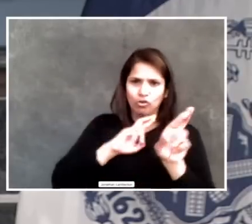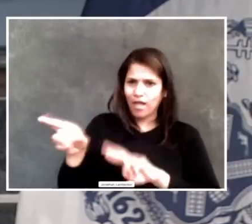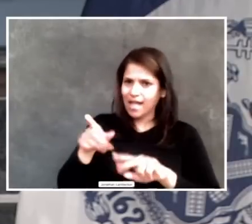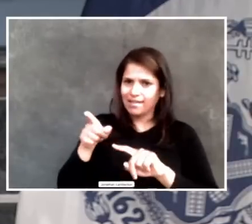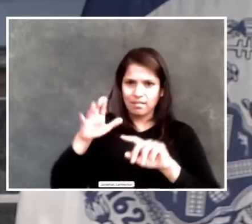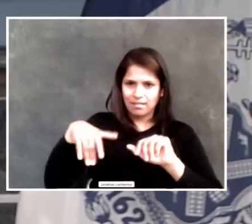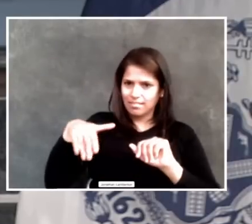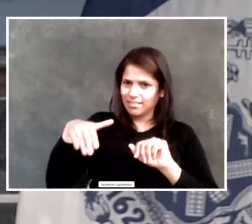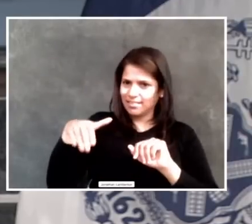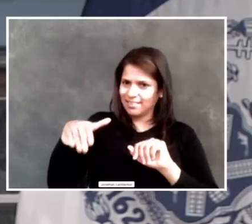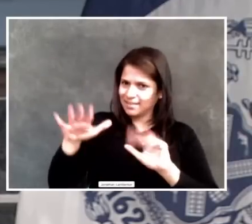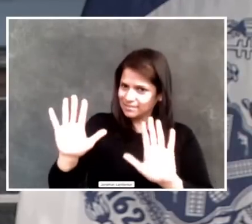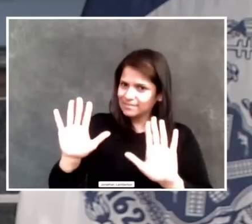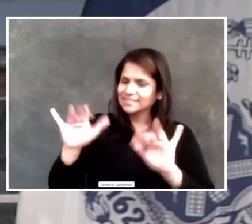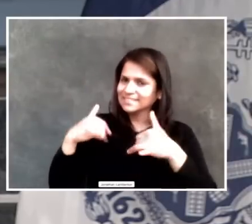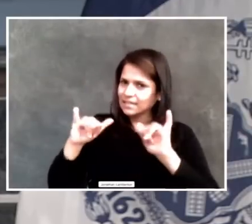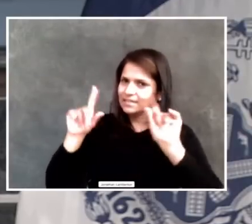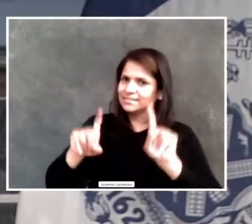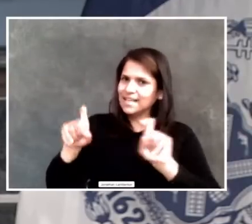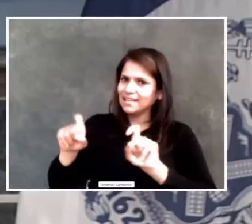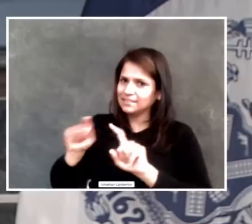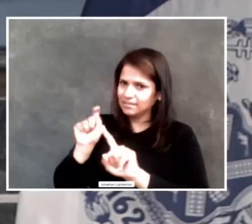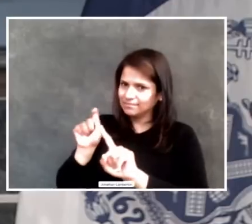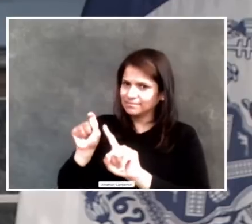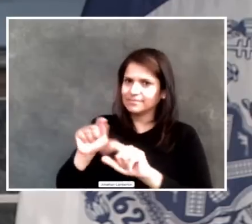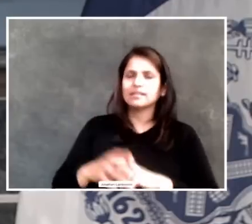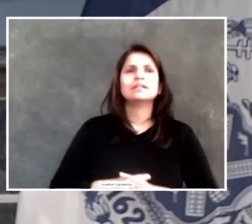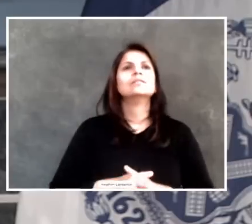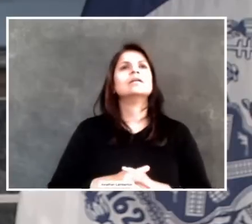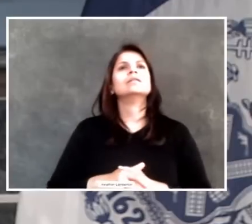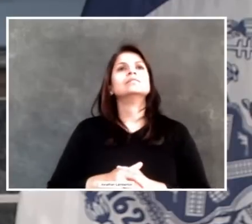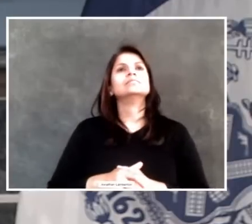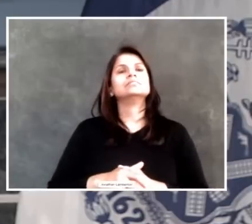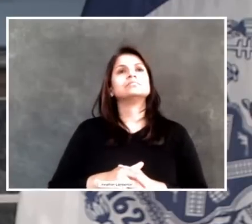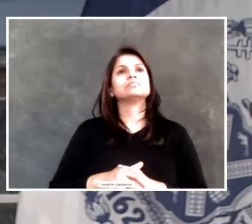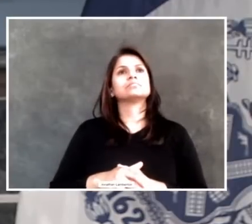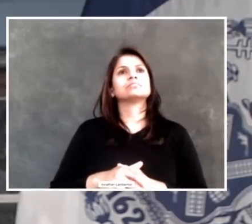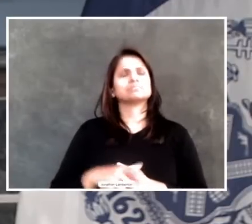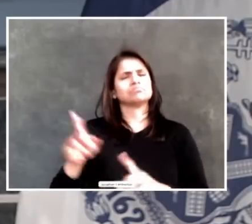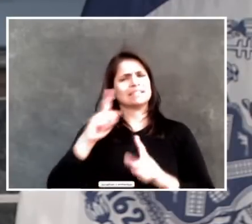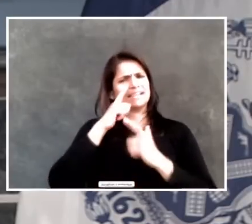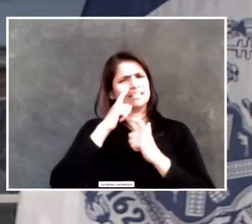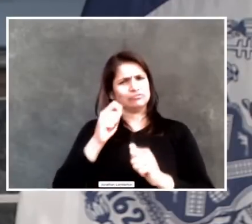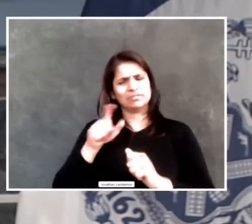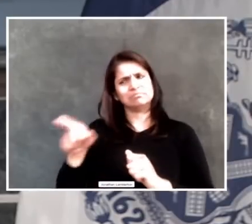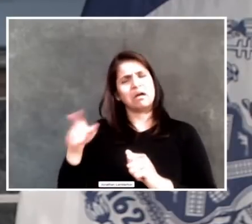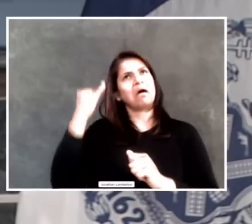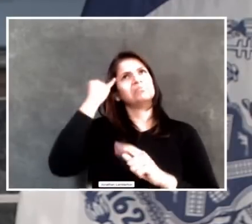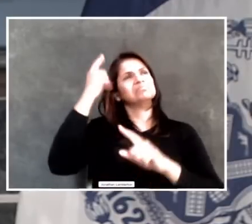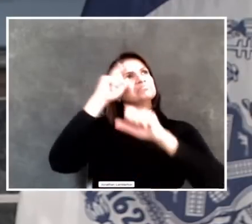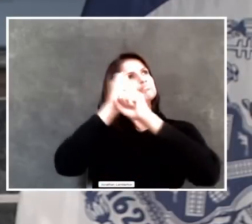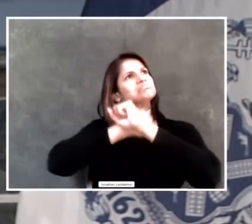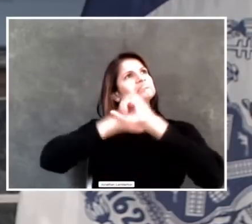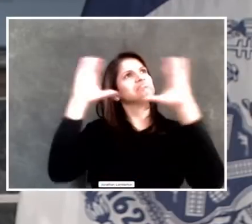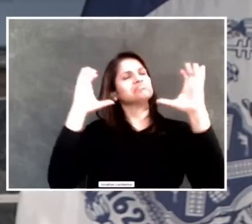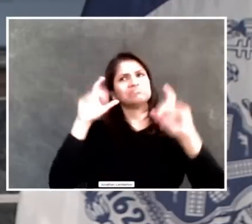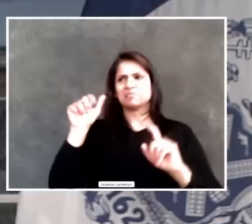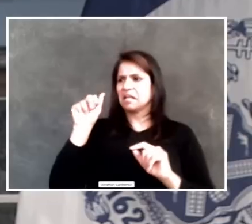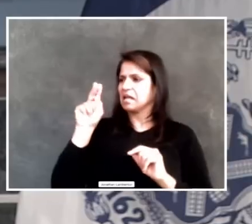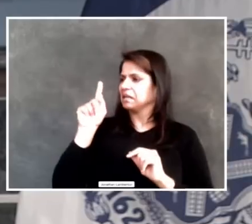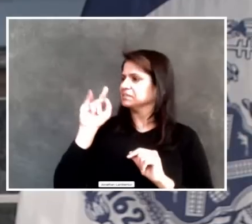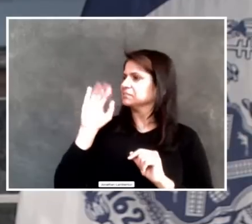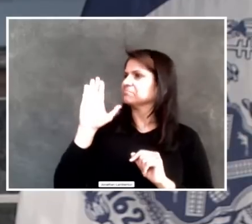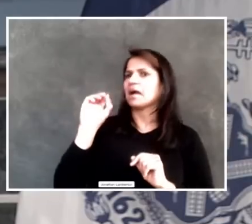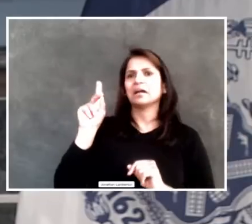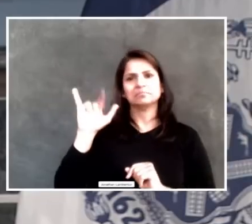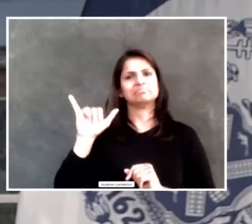per se save a life. If the testing is negative today, positive tomorrow, the person positive tomorrow